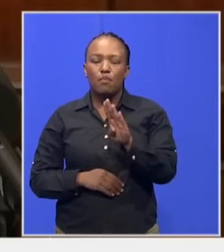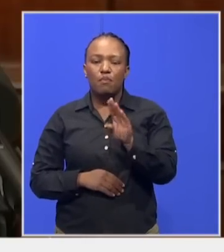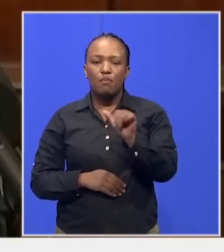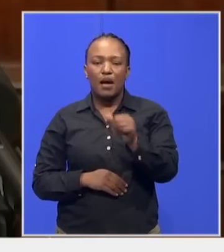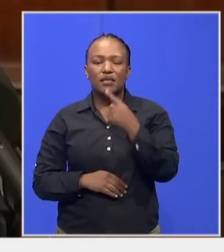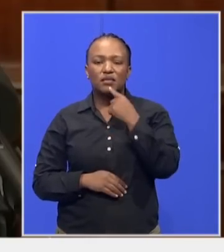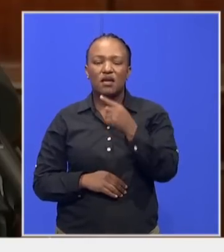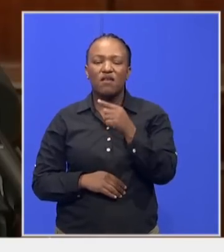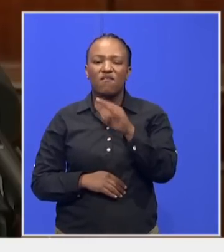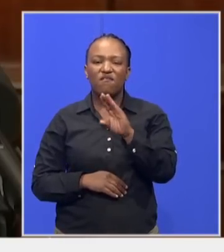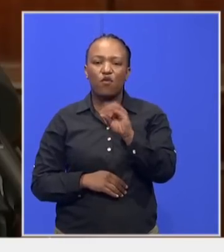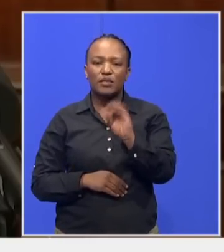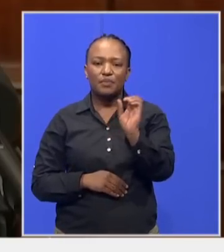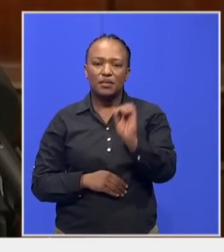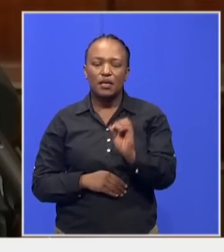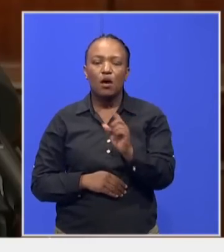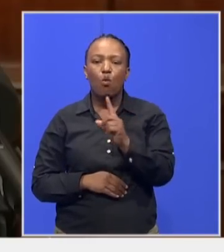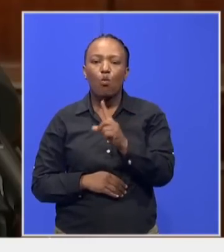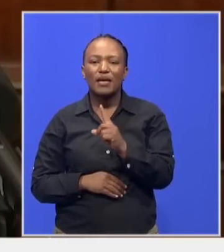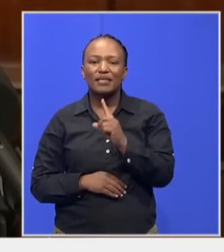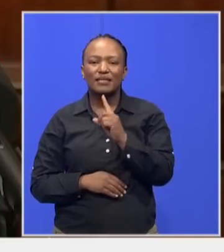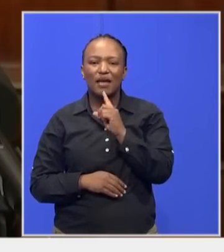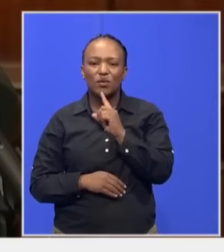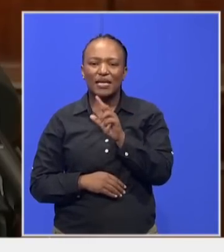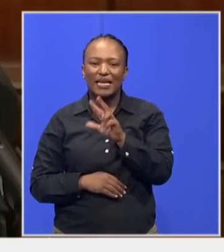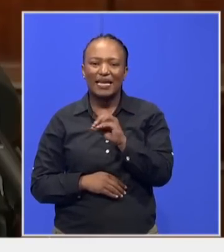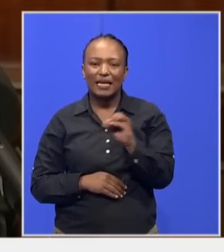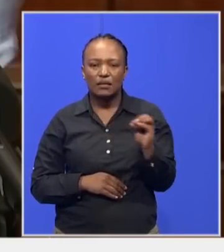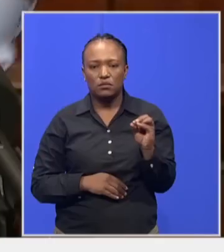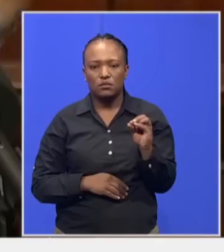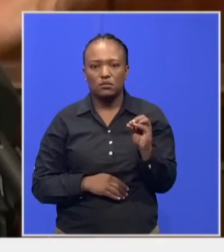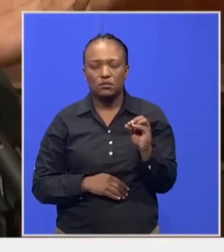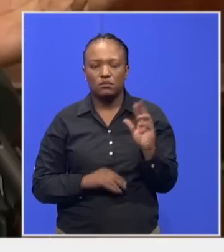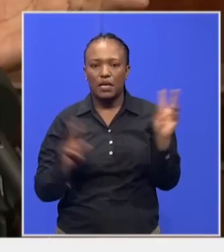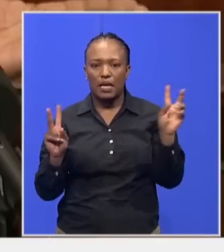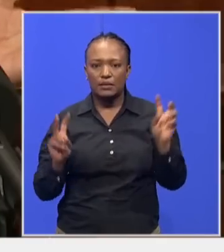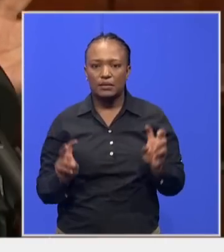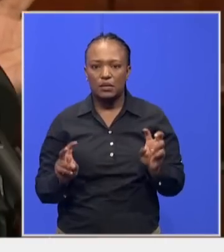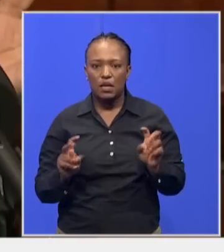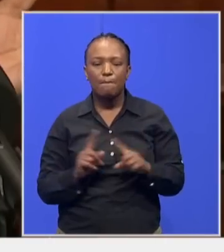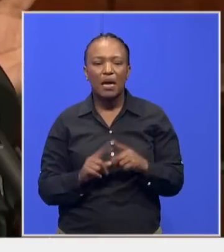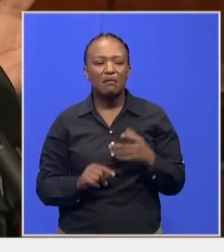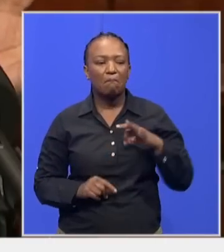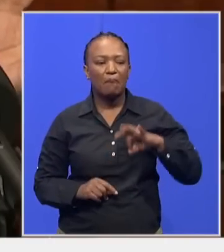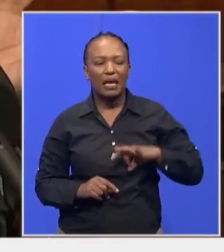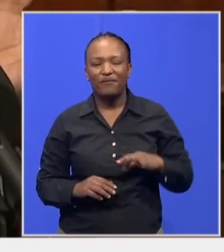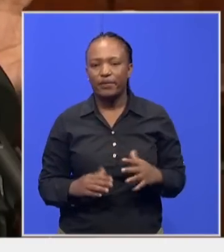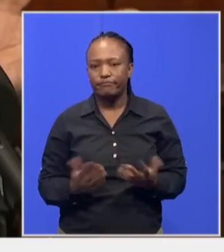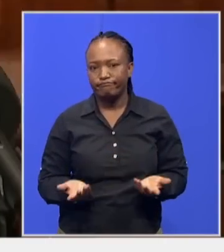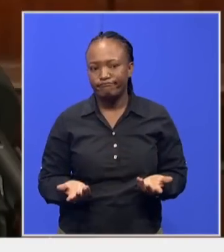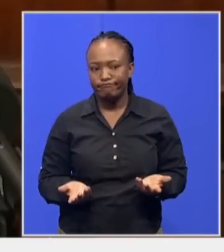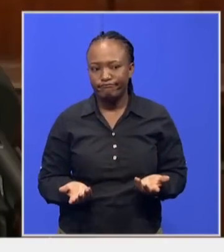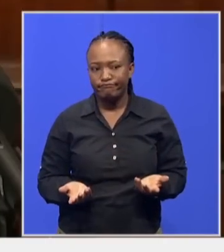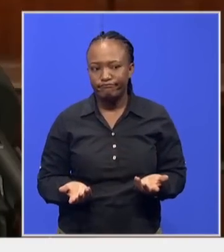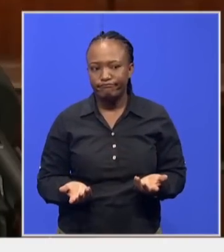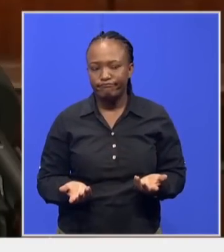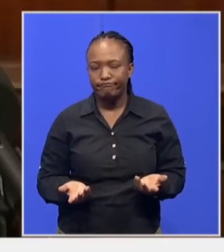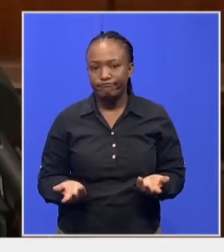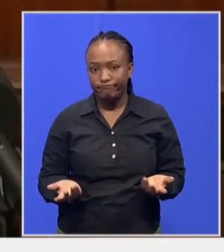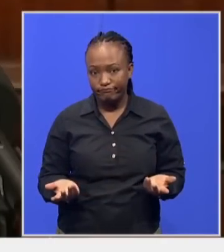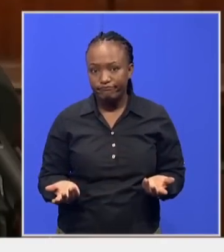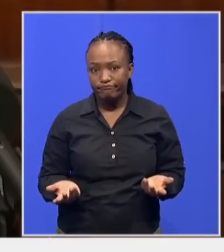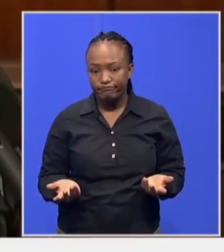there's 1,800 megawatts of installed capacity that the country is not benefiting from. So those are